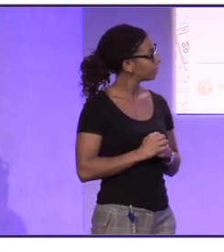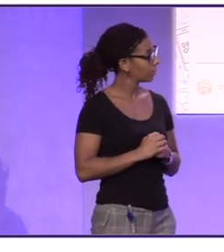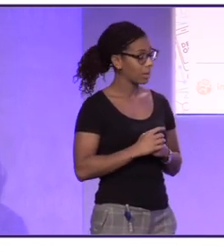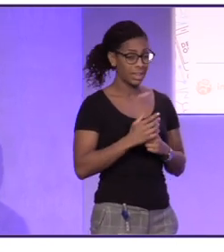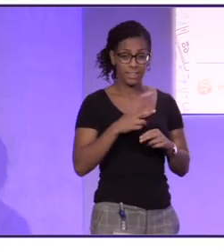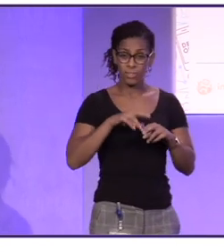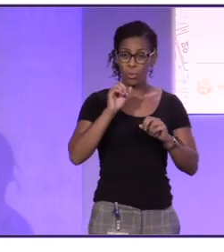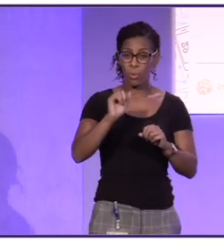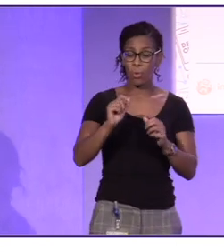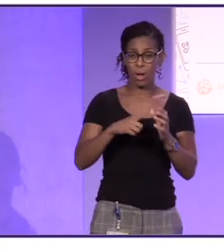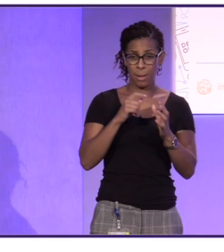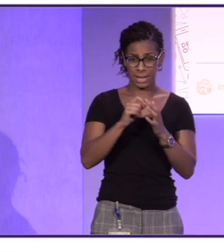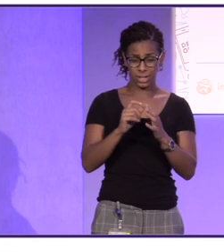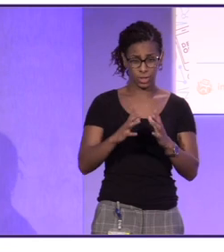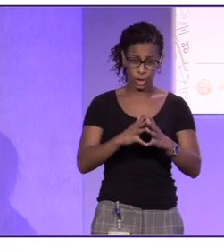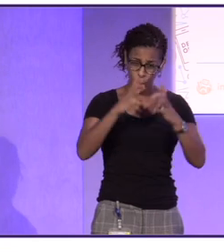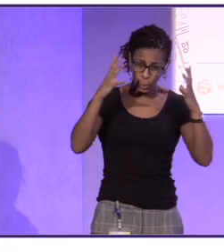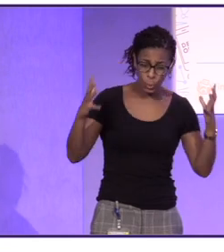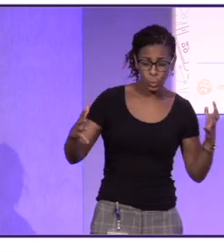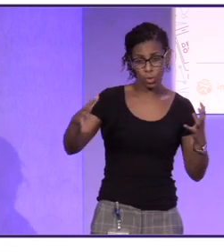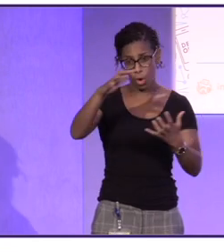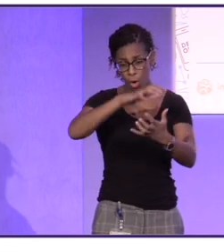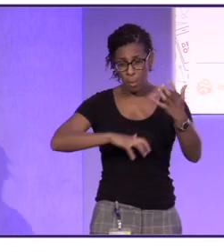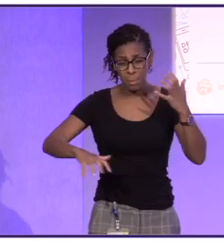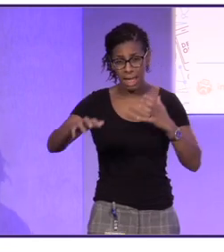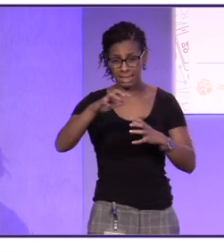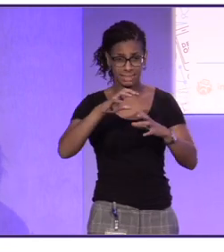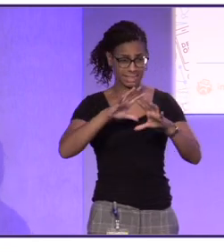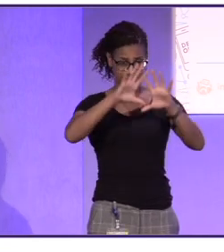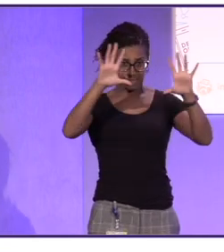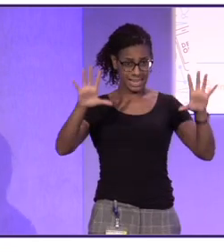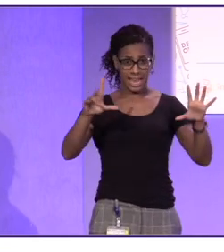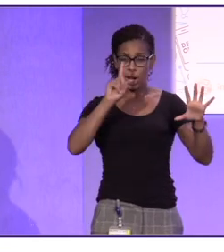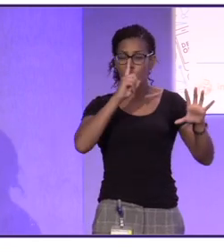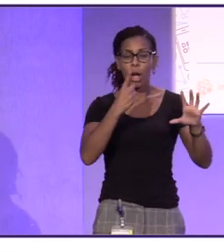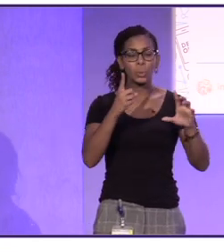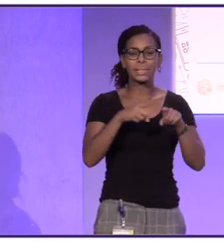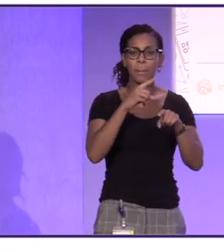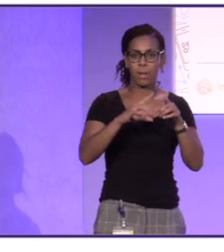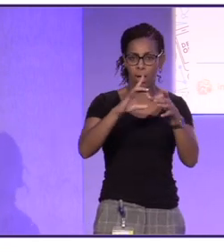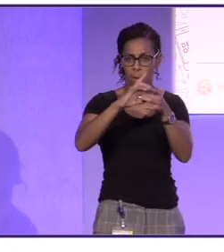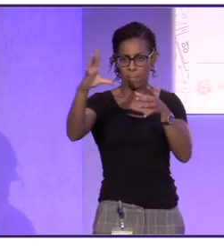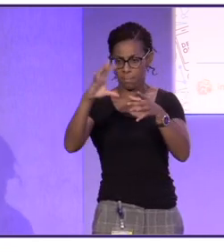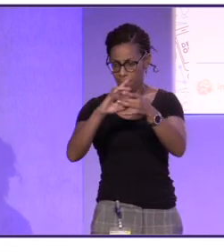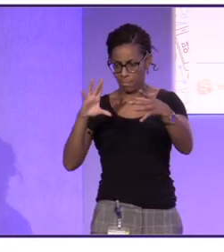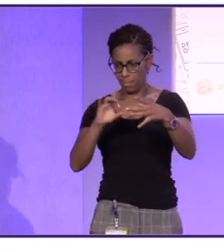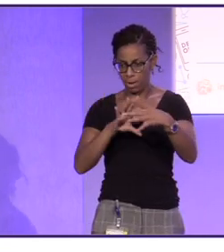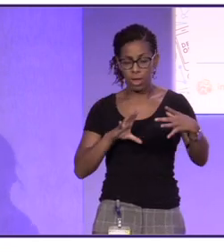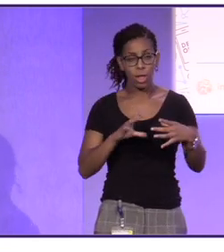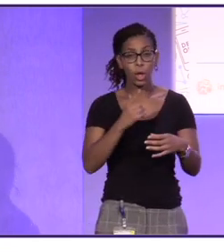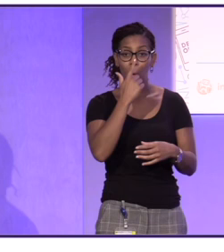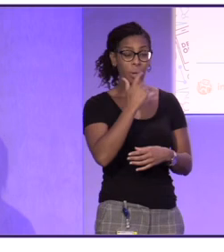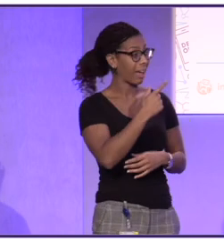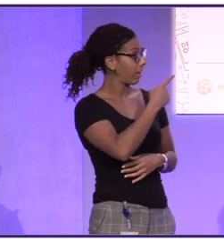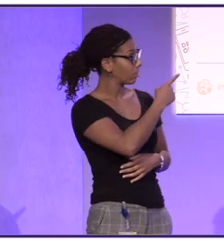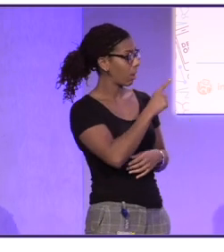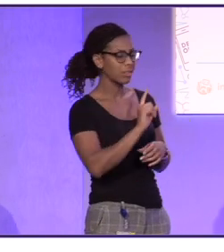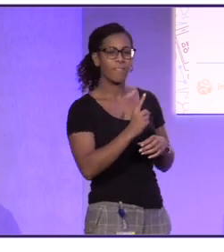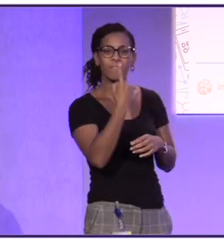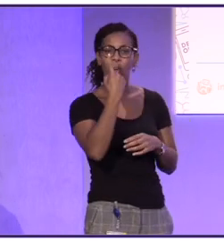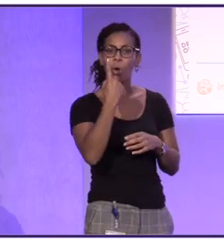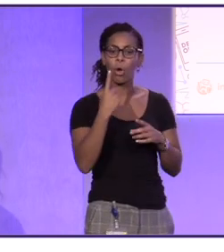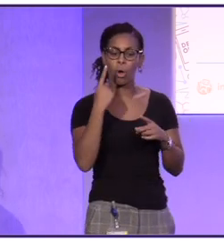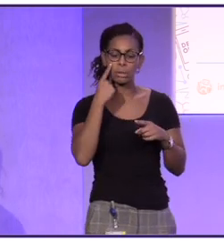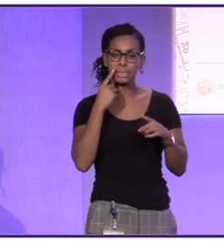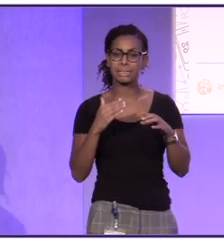and complex that you can't do all of it at the same time. You could do this as a first step.